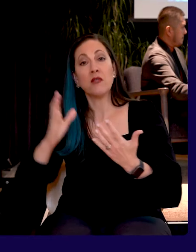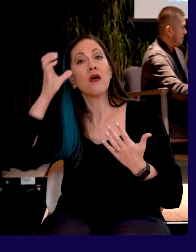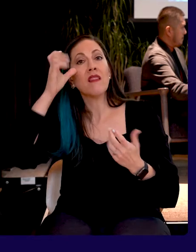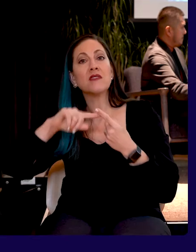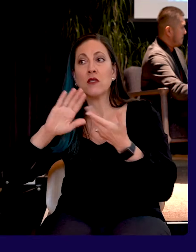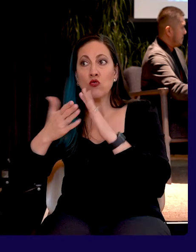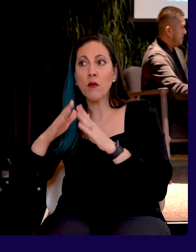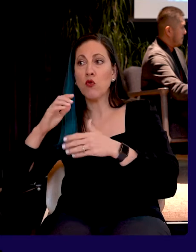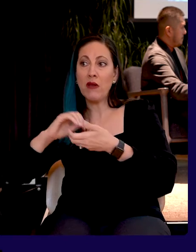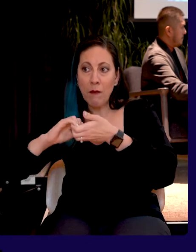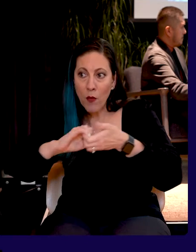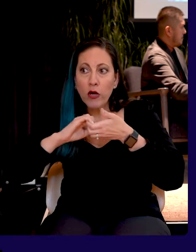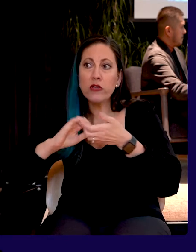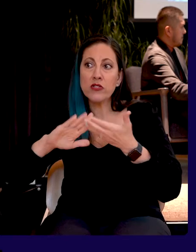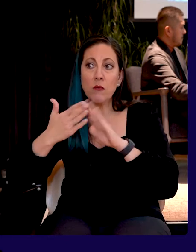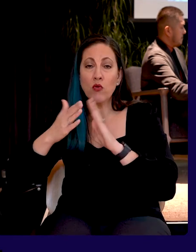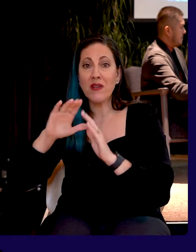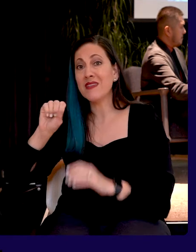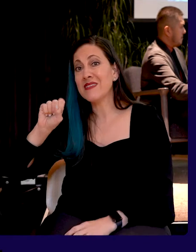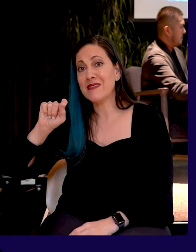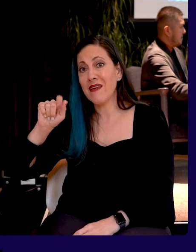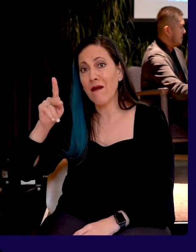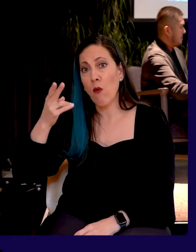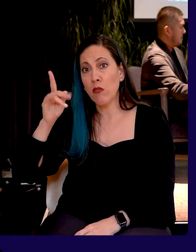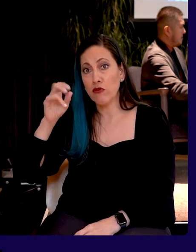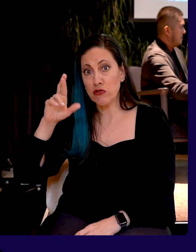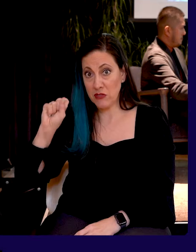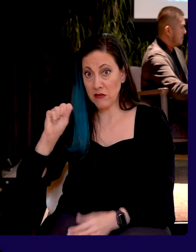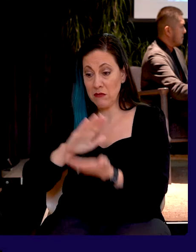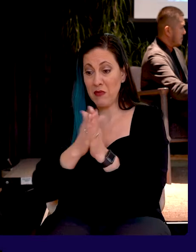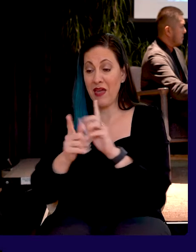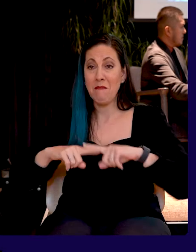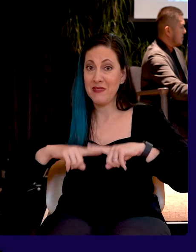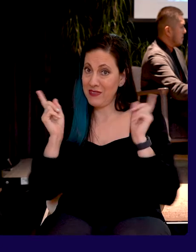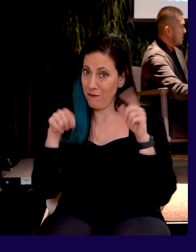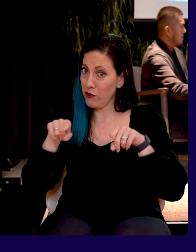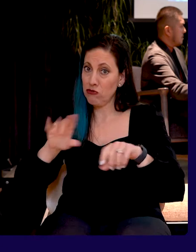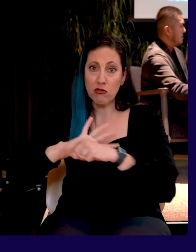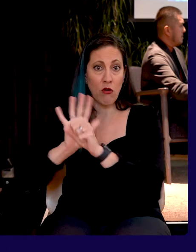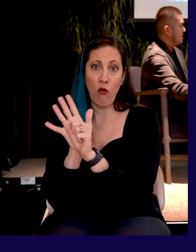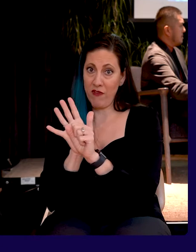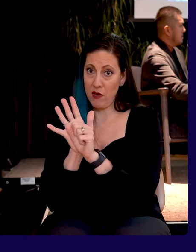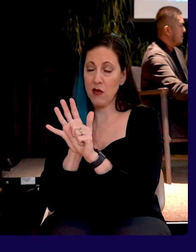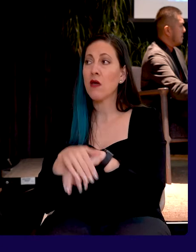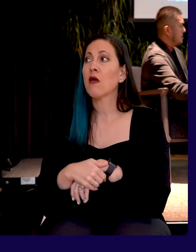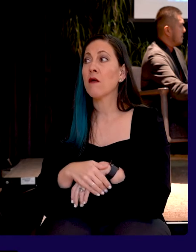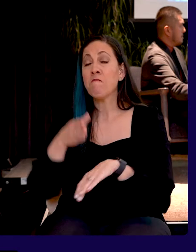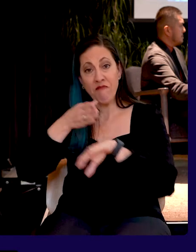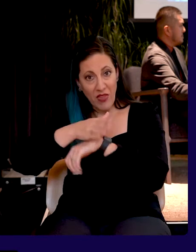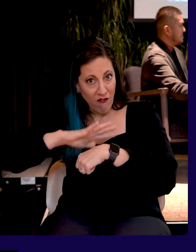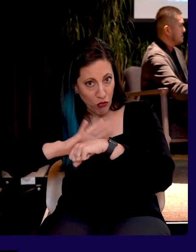partners and our community stakeholders became extremely different during COVID and after